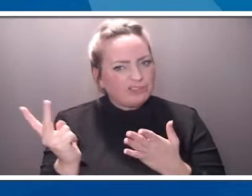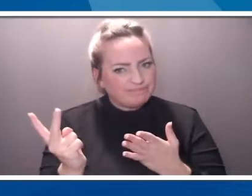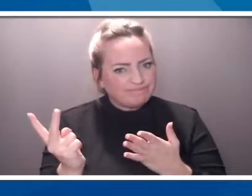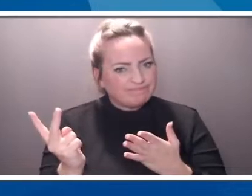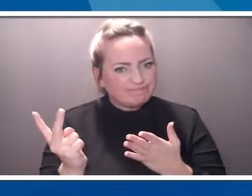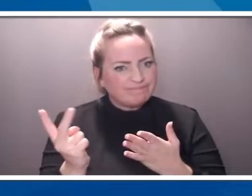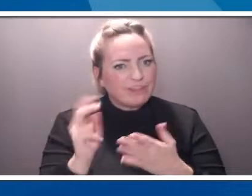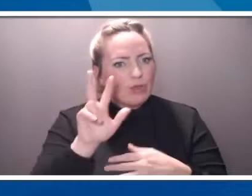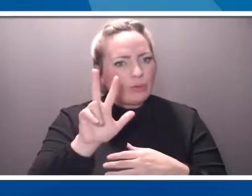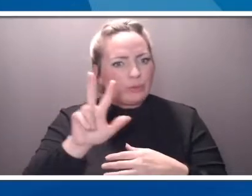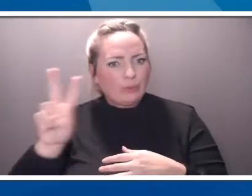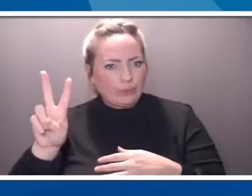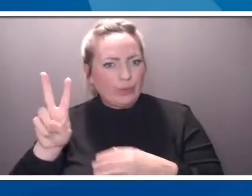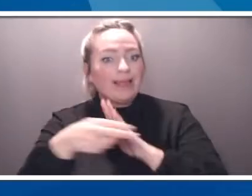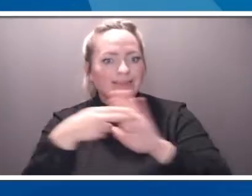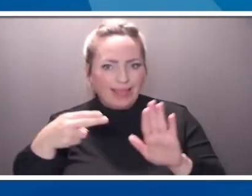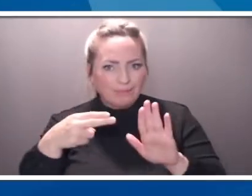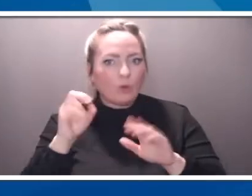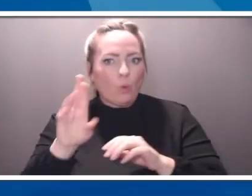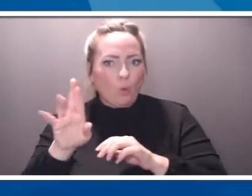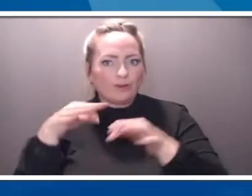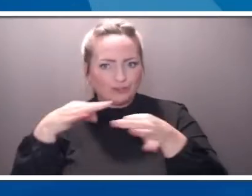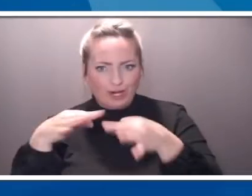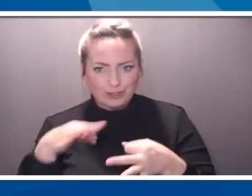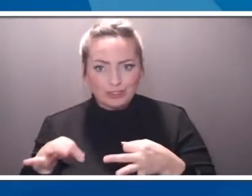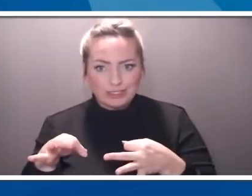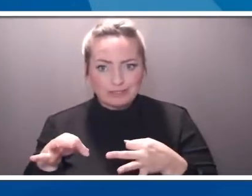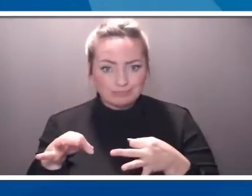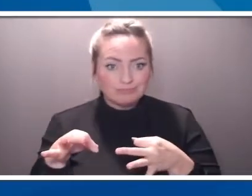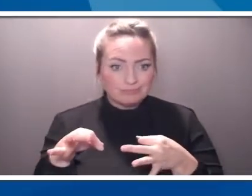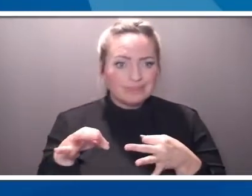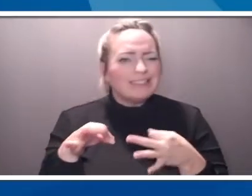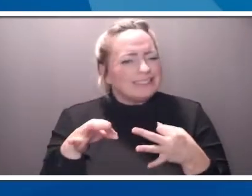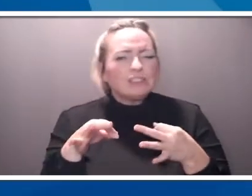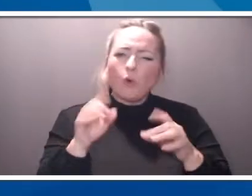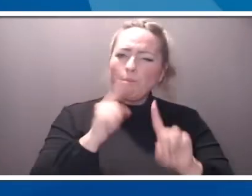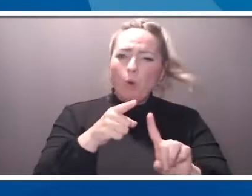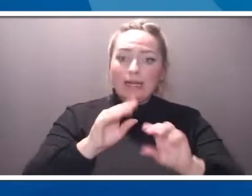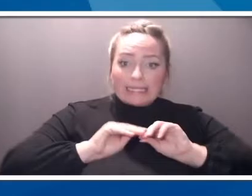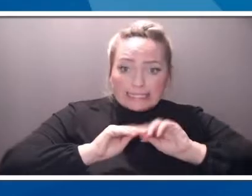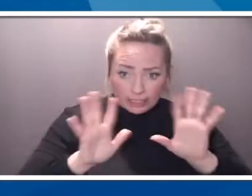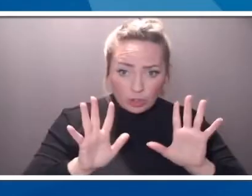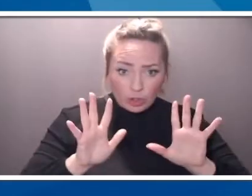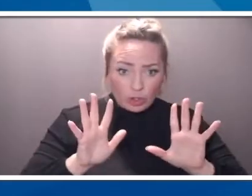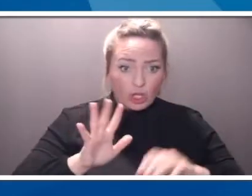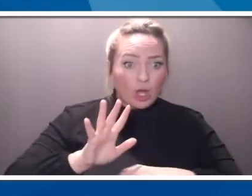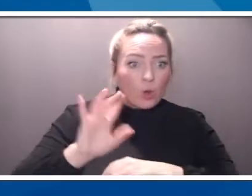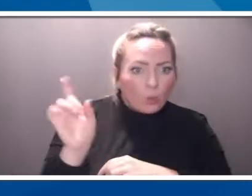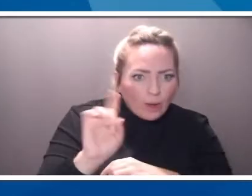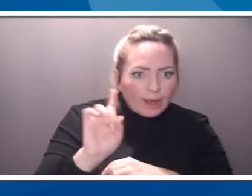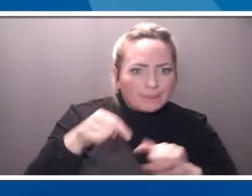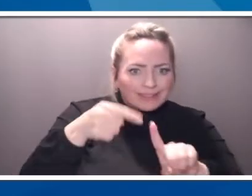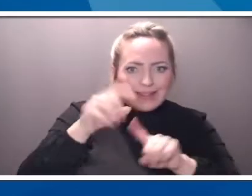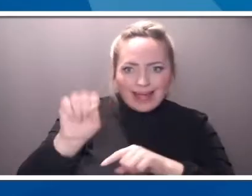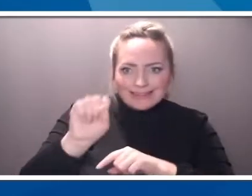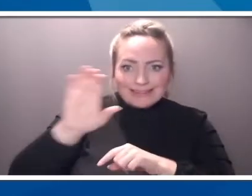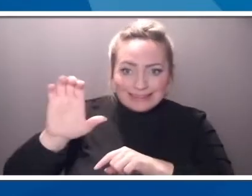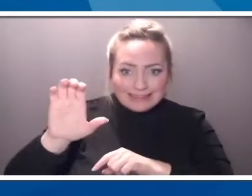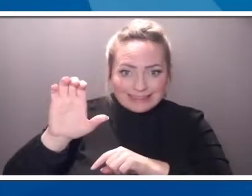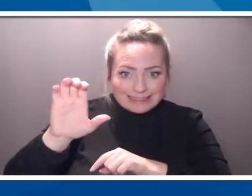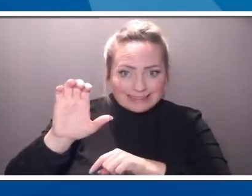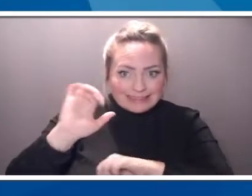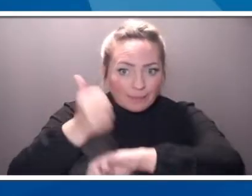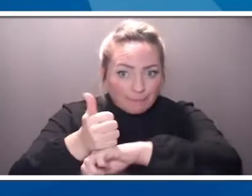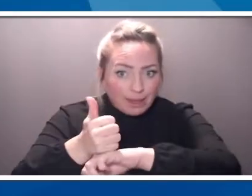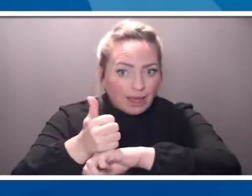that would probably be a failure of 332 labels or instructions. So it's just about being clear where